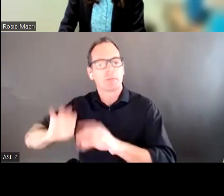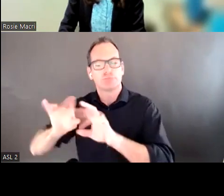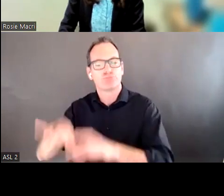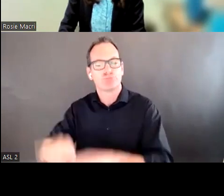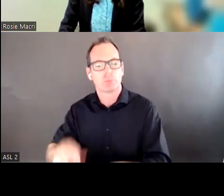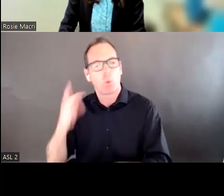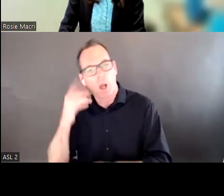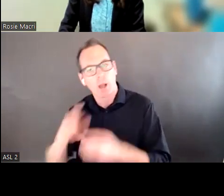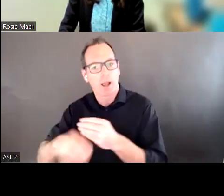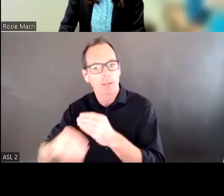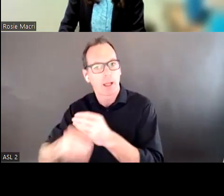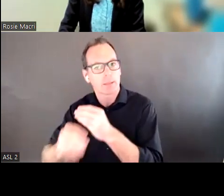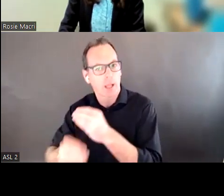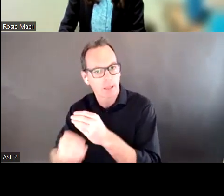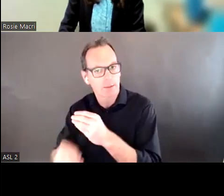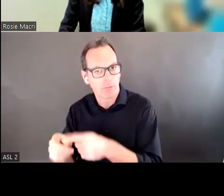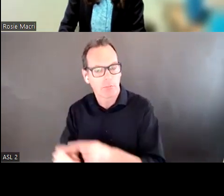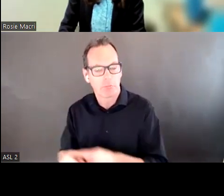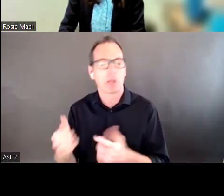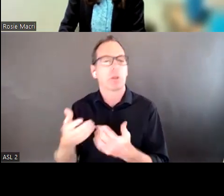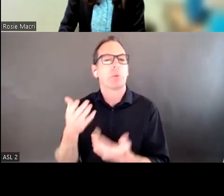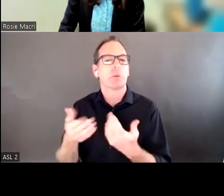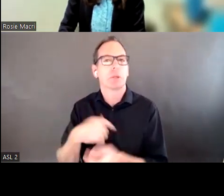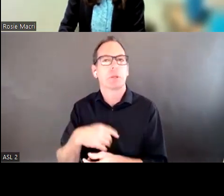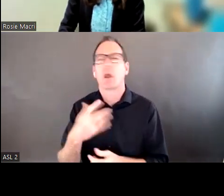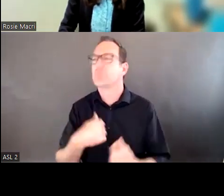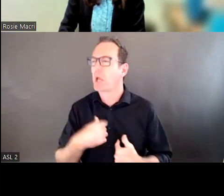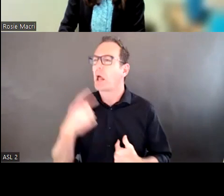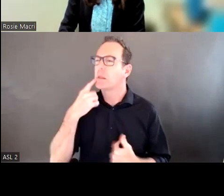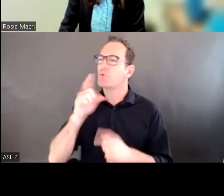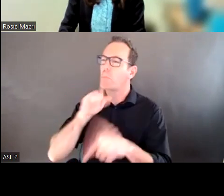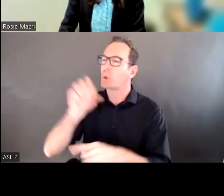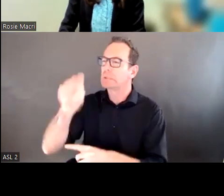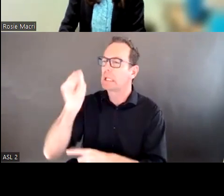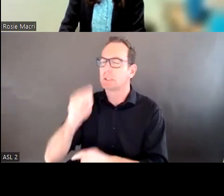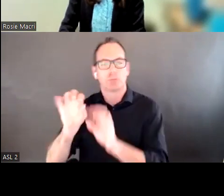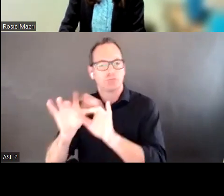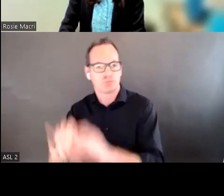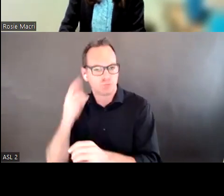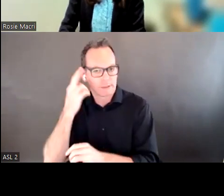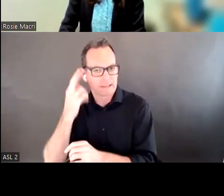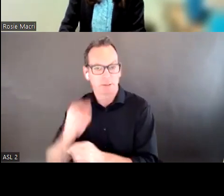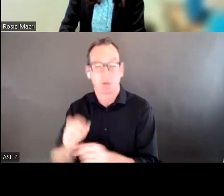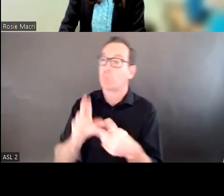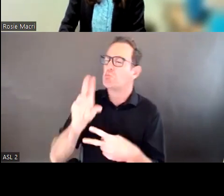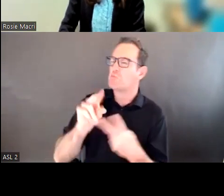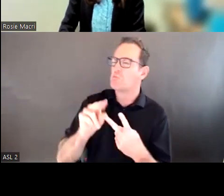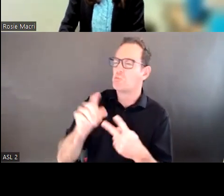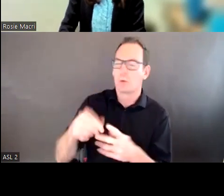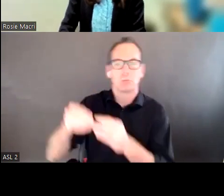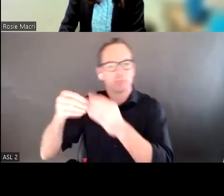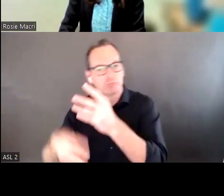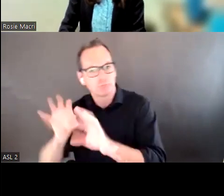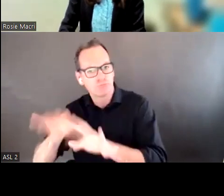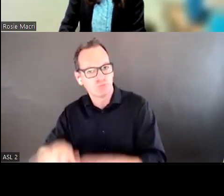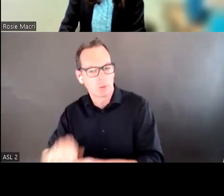some of that context as well. So the thoughts behind your yes or no response would be great as well in the chat box. And we can potentially,